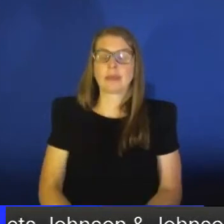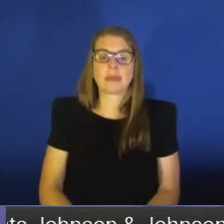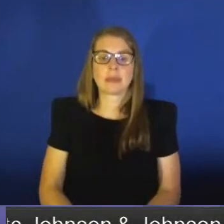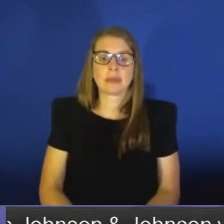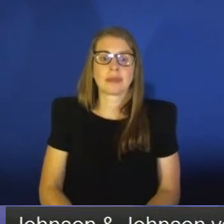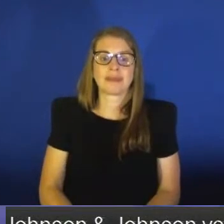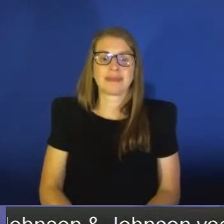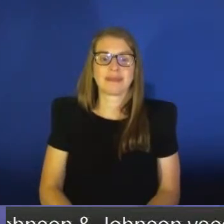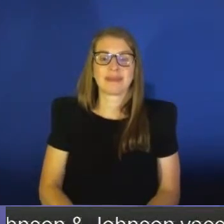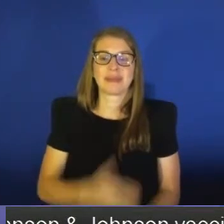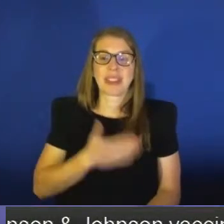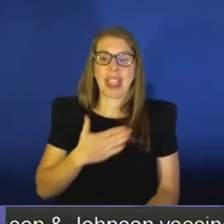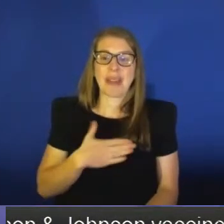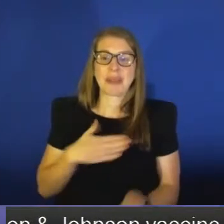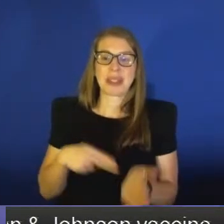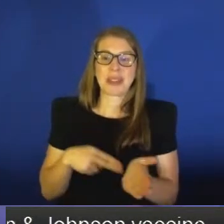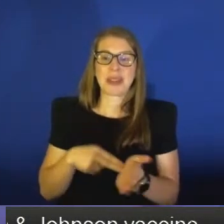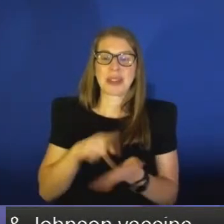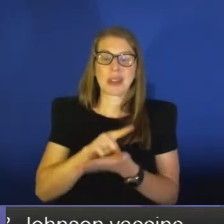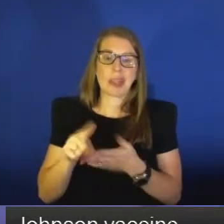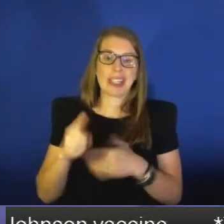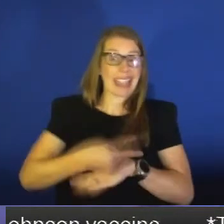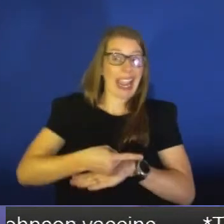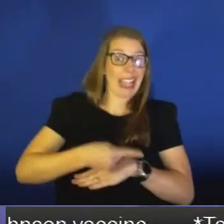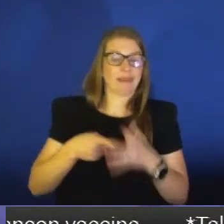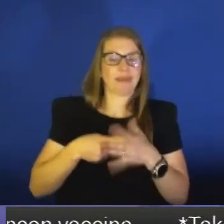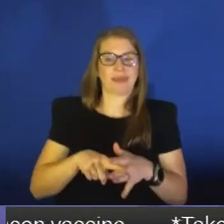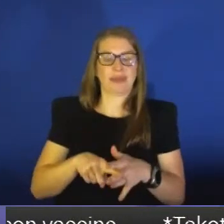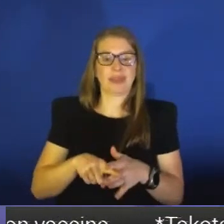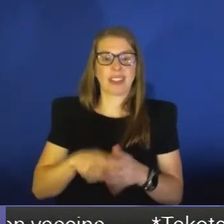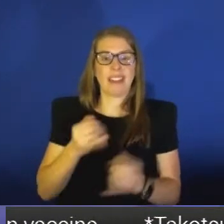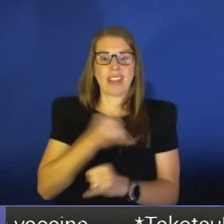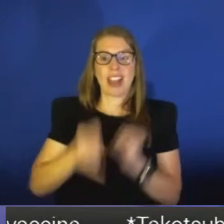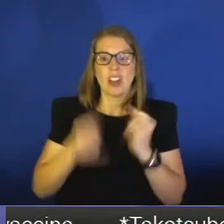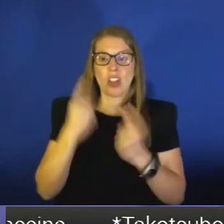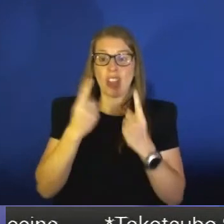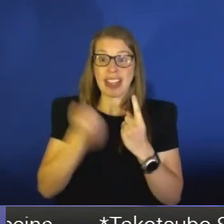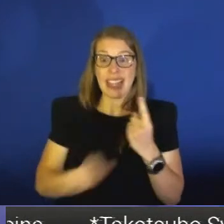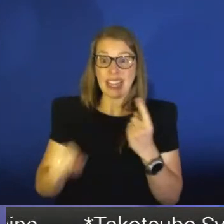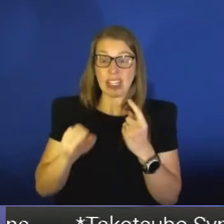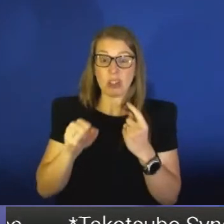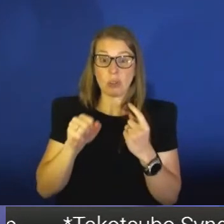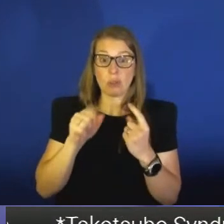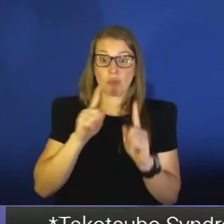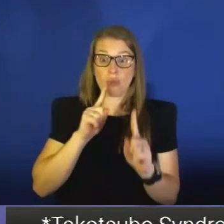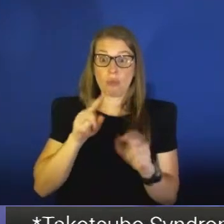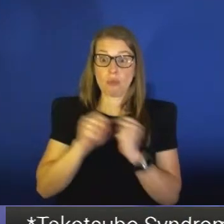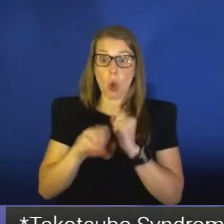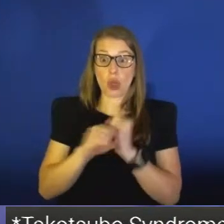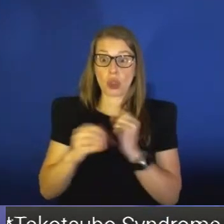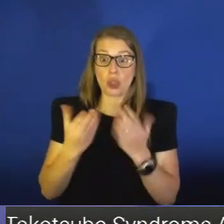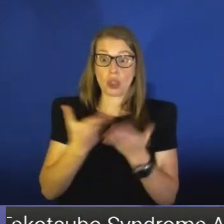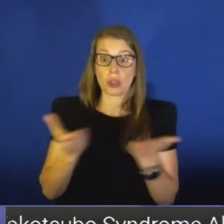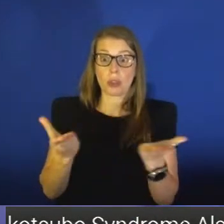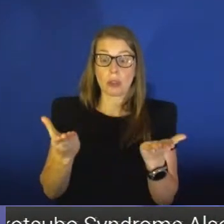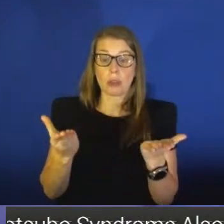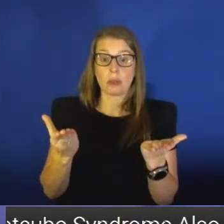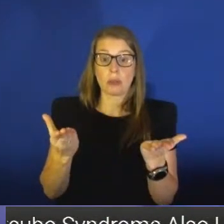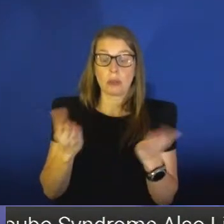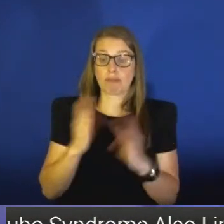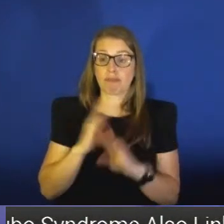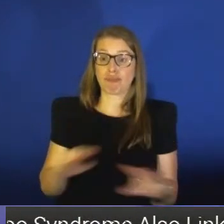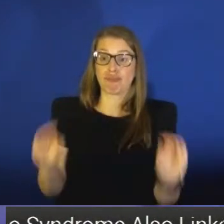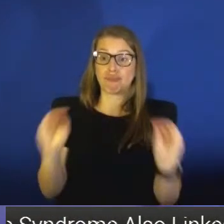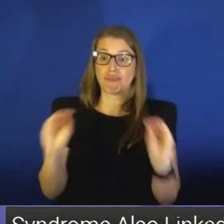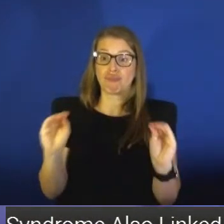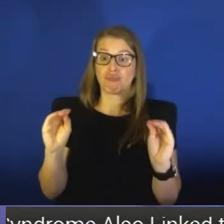happy Nurses Week Day kickoff, and I want to get to final thoughts. Do we have any reporters on the line before we do not? So,